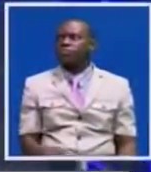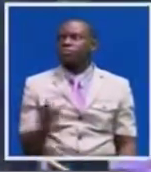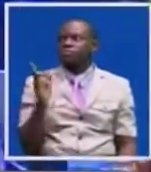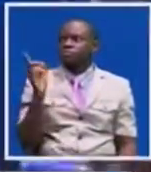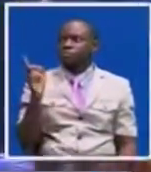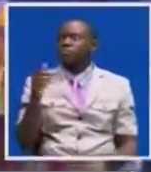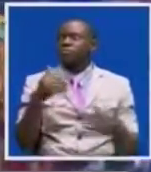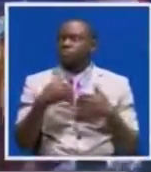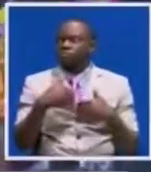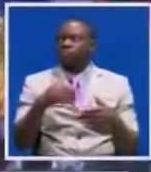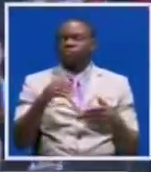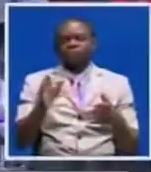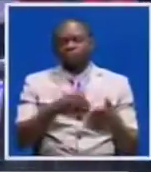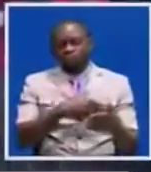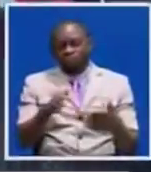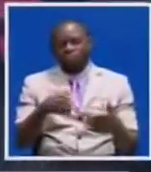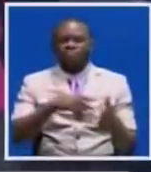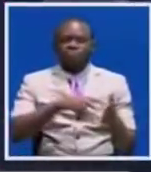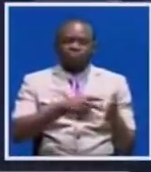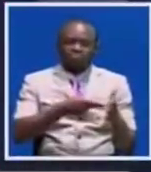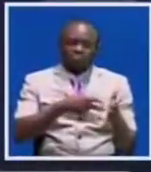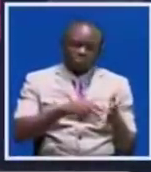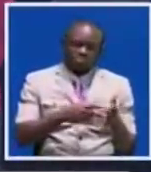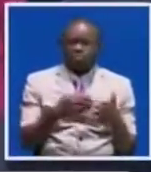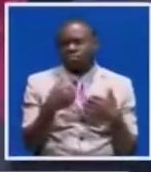an entertainment display.